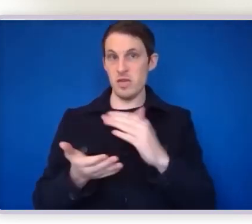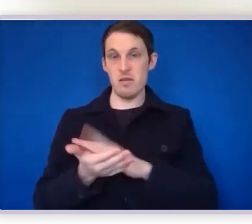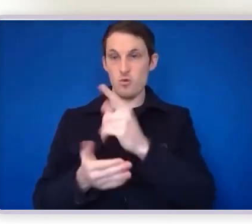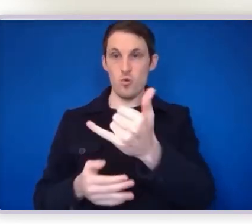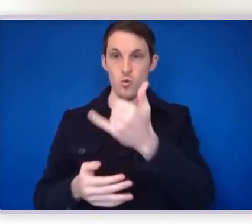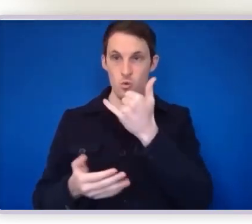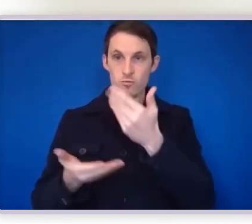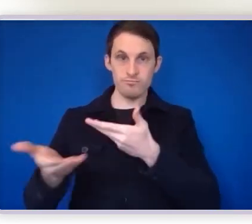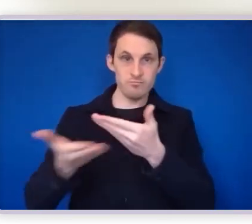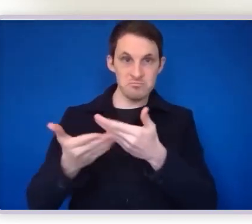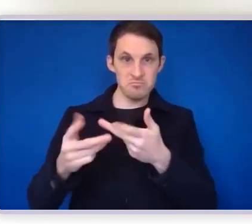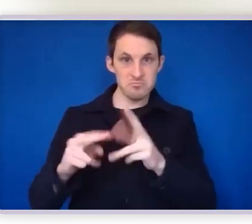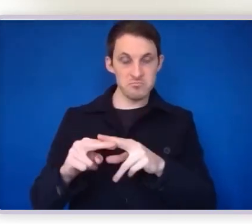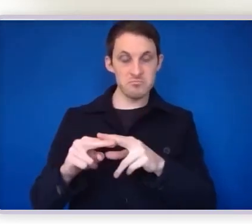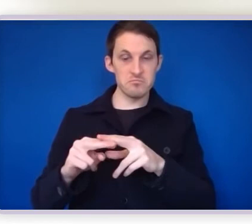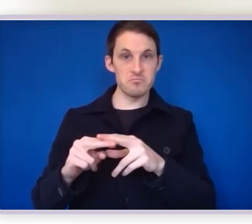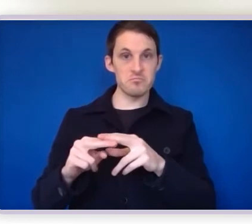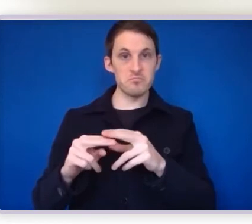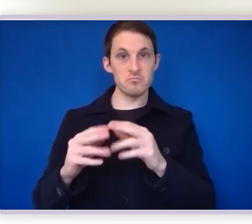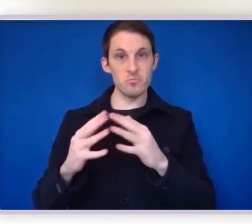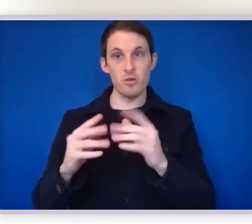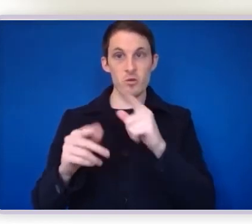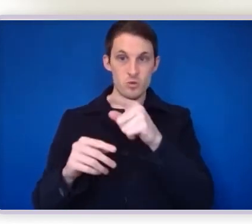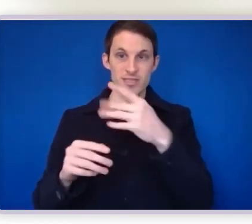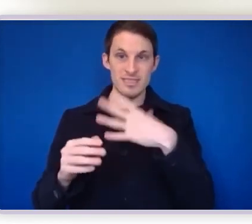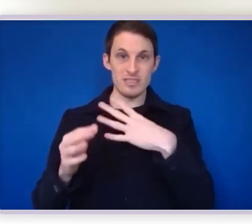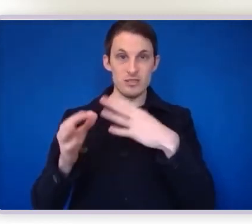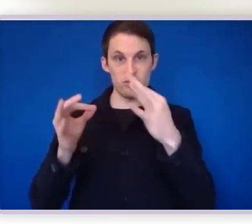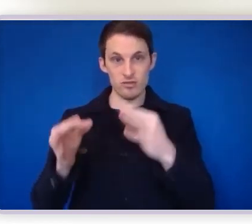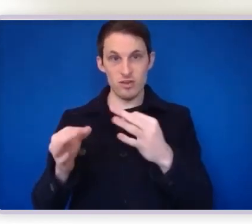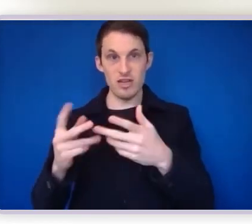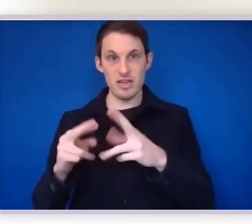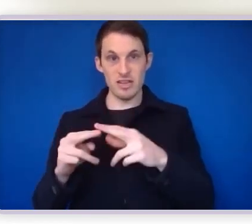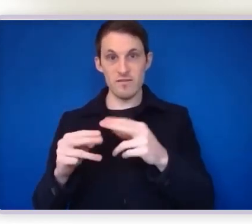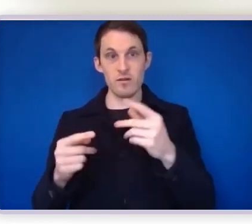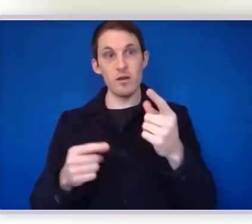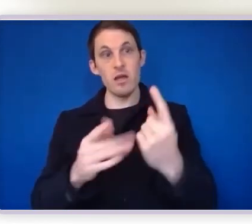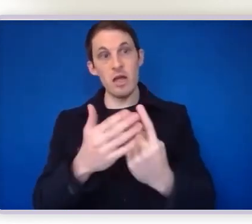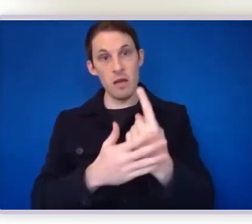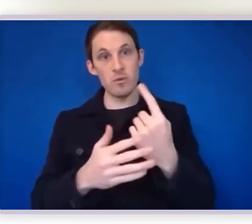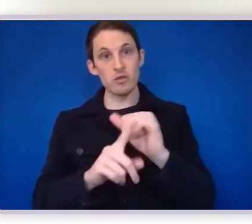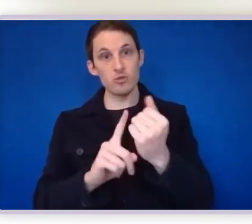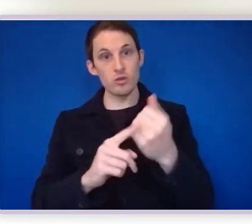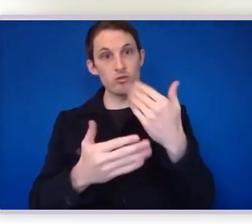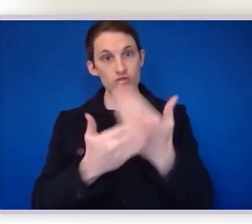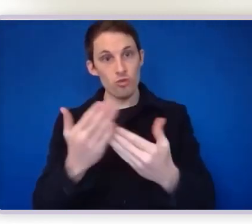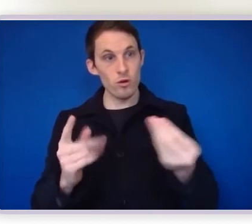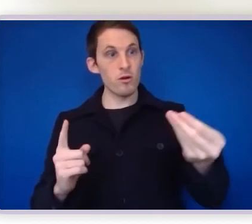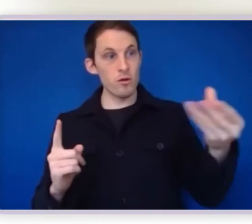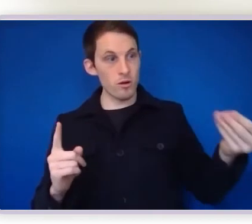need you to decide if that is sufficient for you to form a reasonable belief of that conduct having happened.